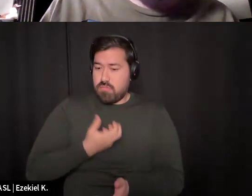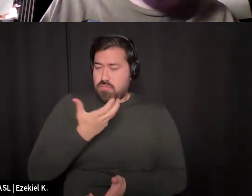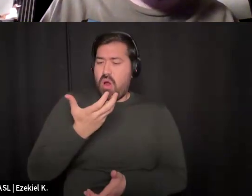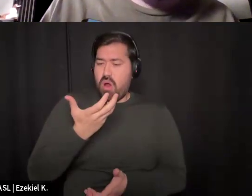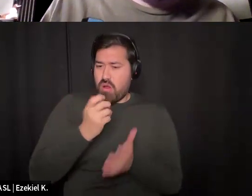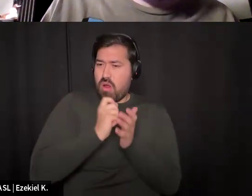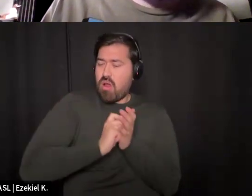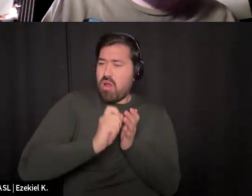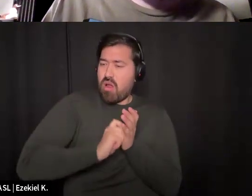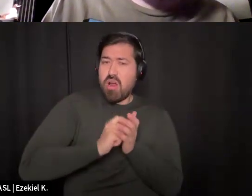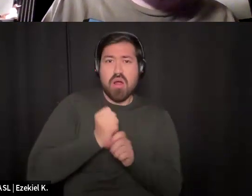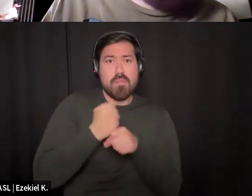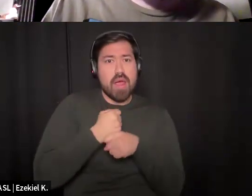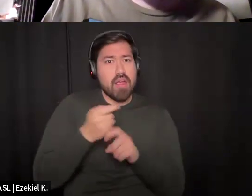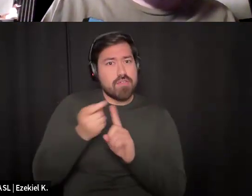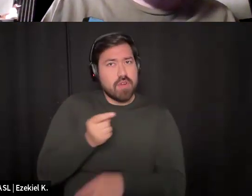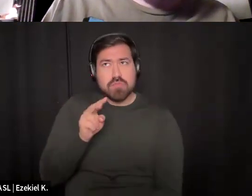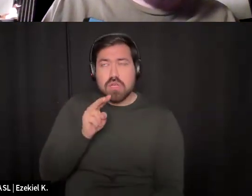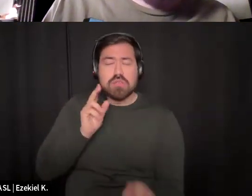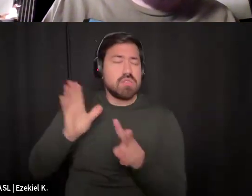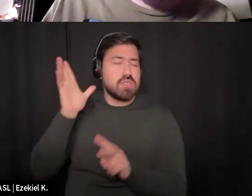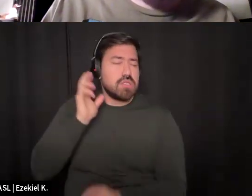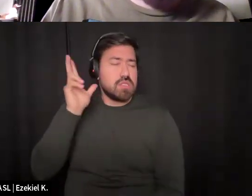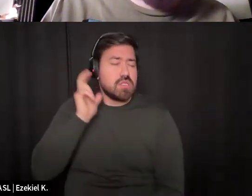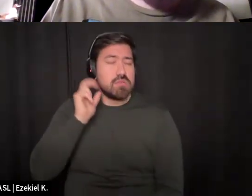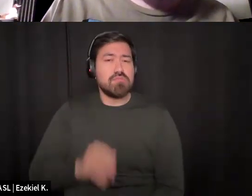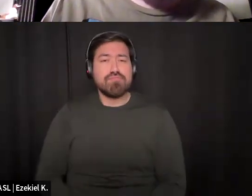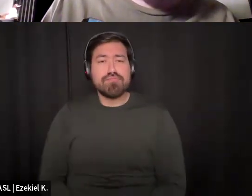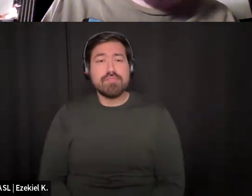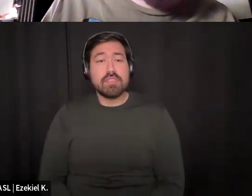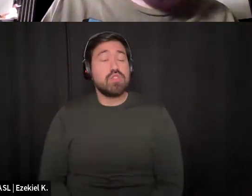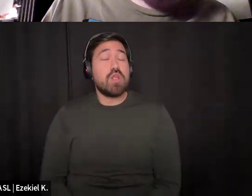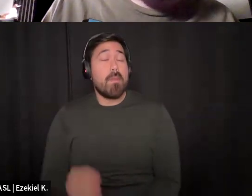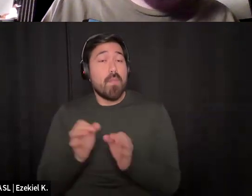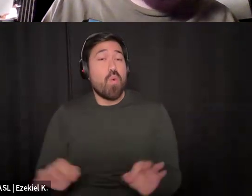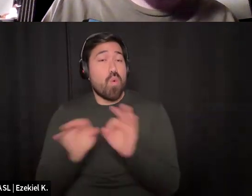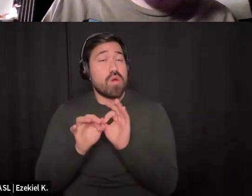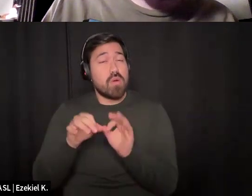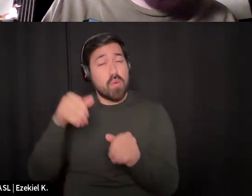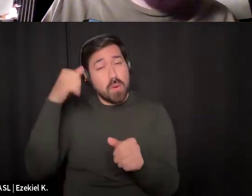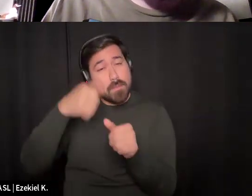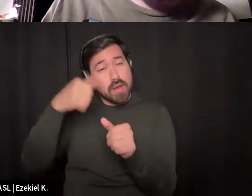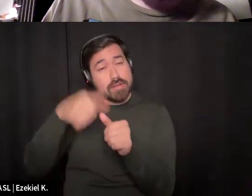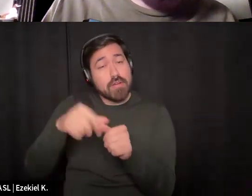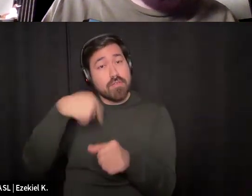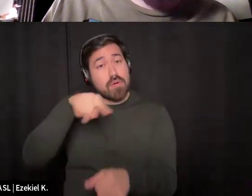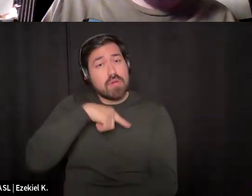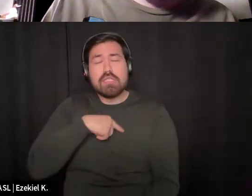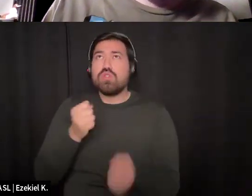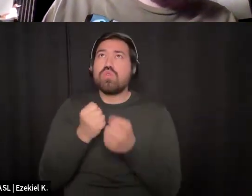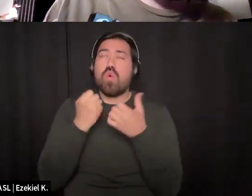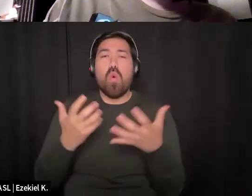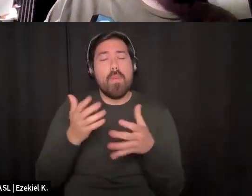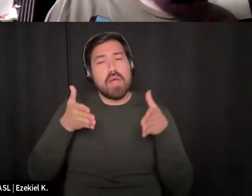of you. Like, I love that. I just think it's such an important reminder to us that there are so